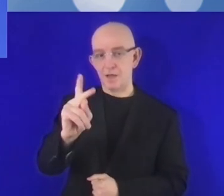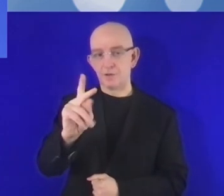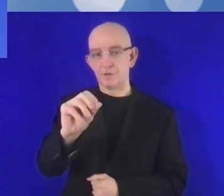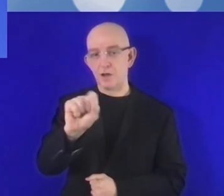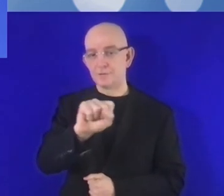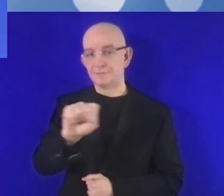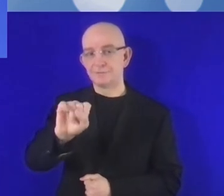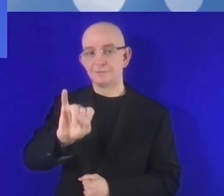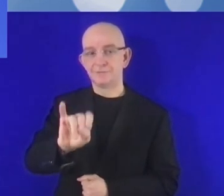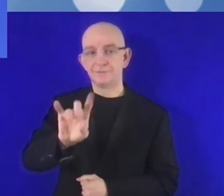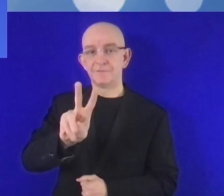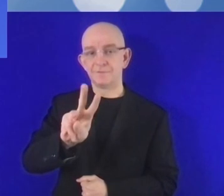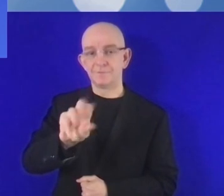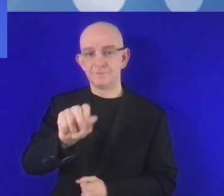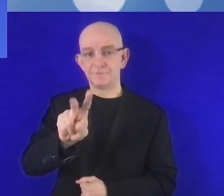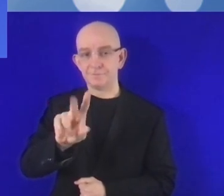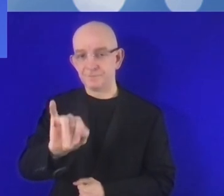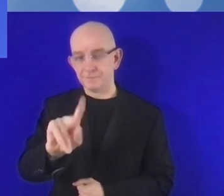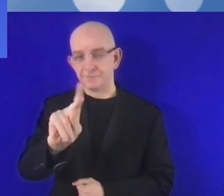University of Lomé in Togo.